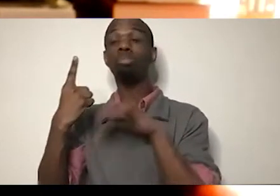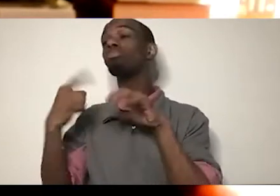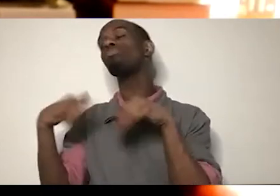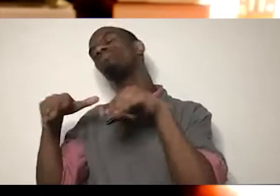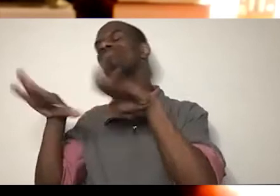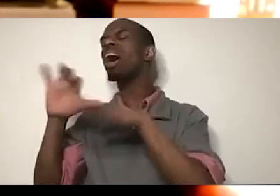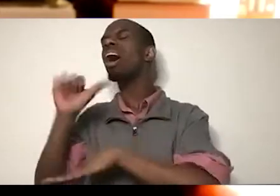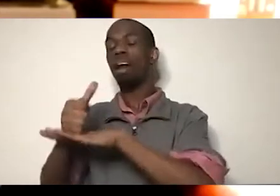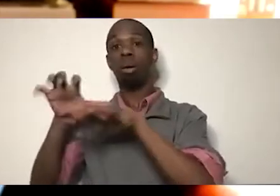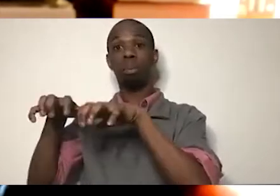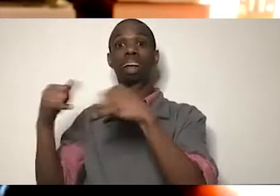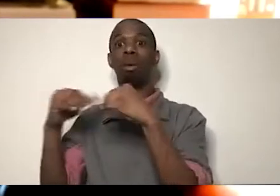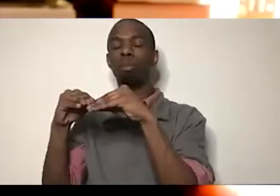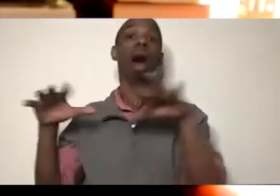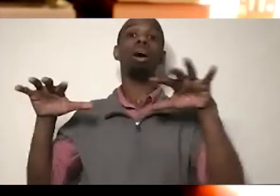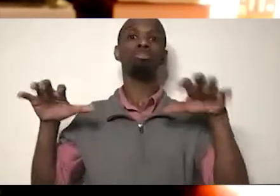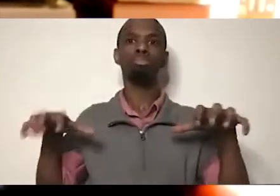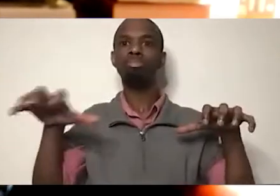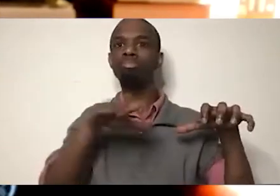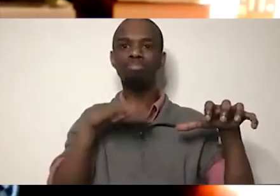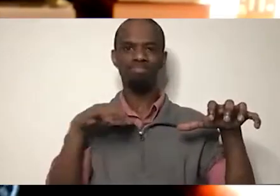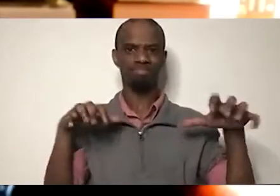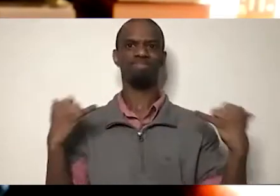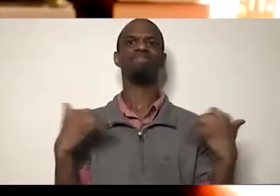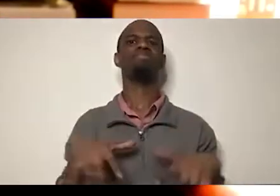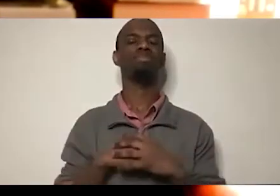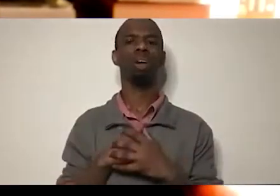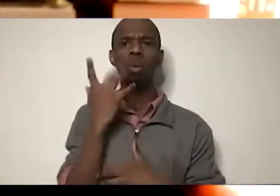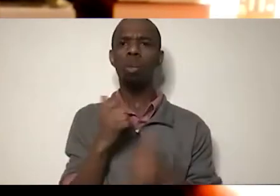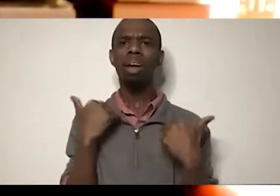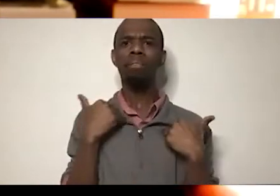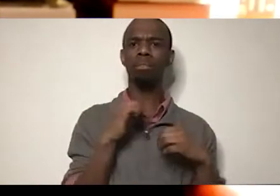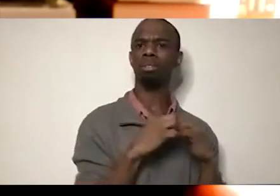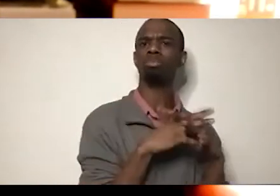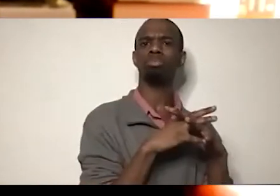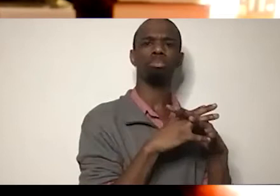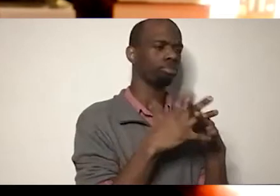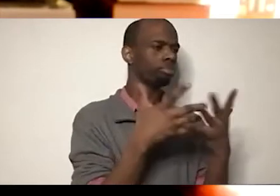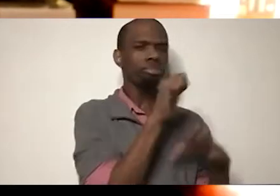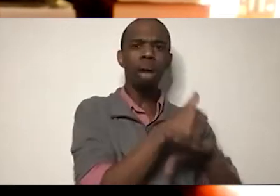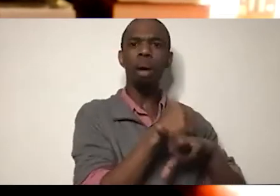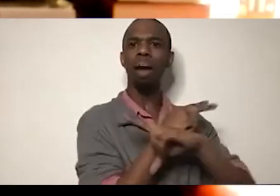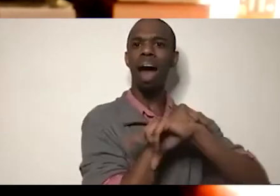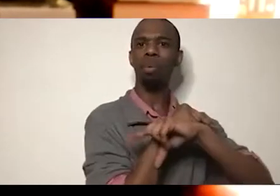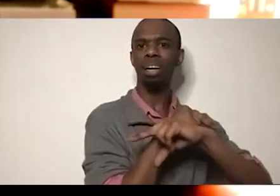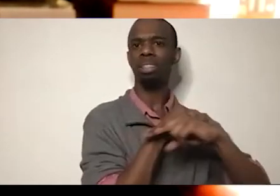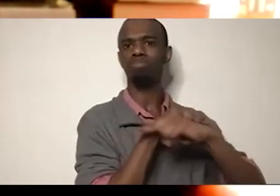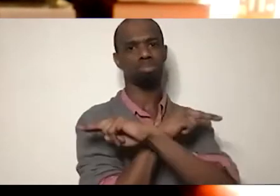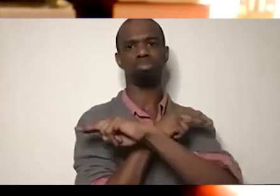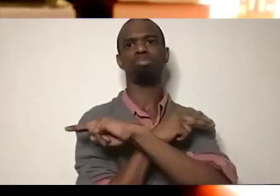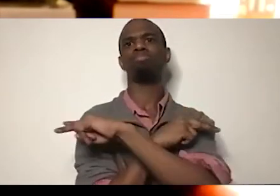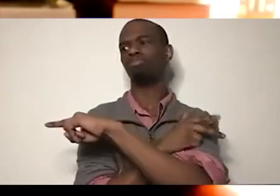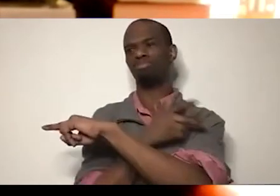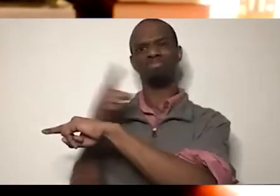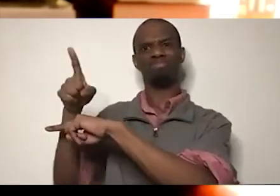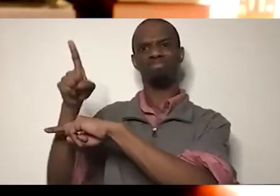and our schools and parks facing out on highways where people are really impacted by air pollution?